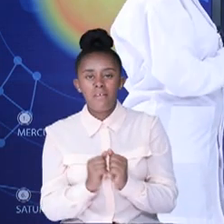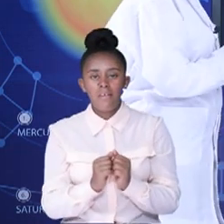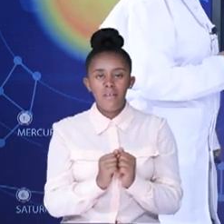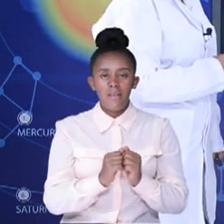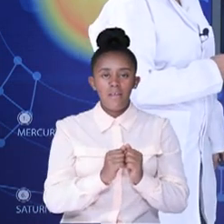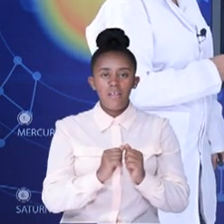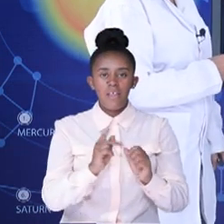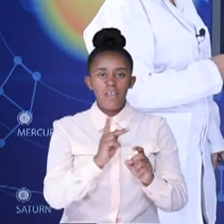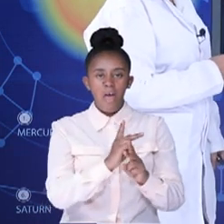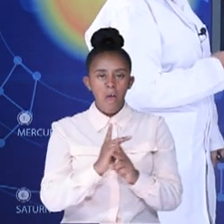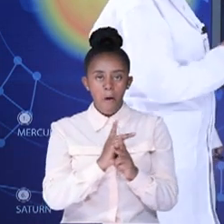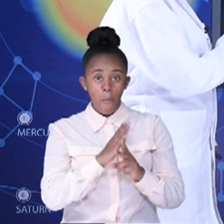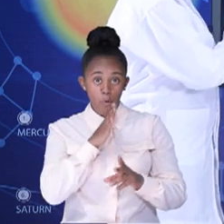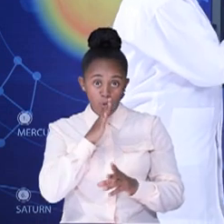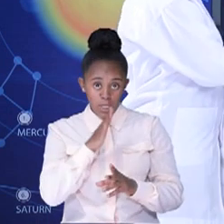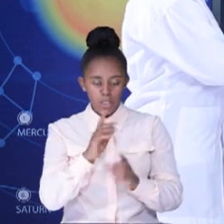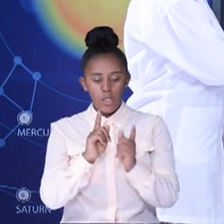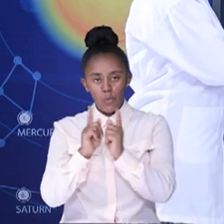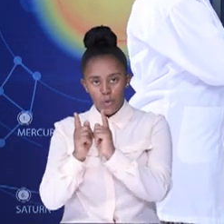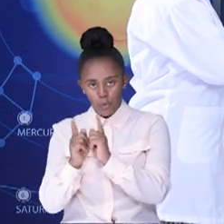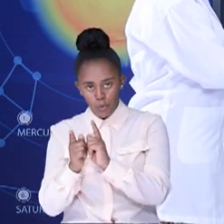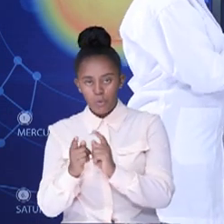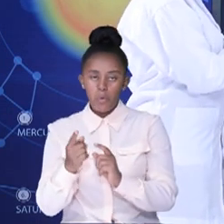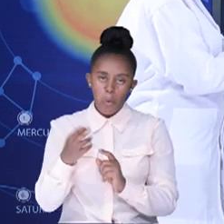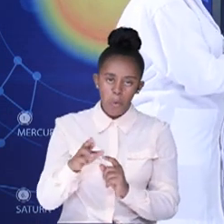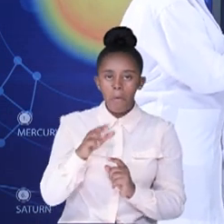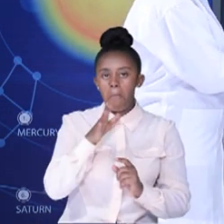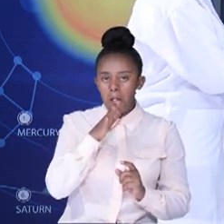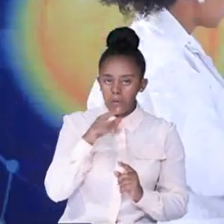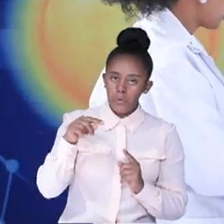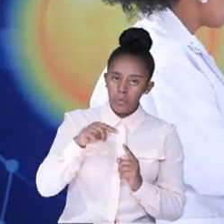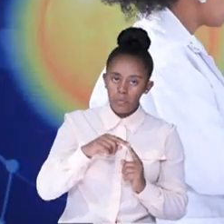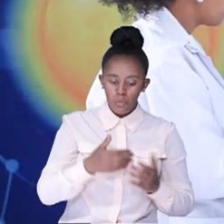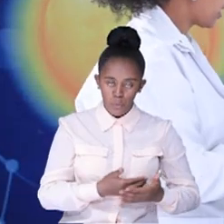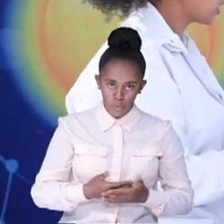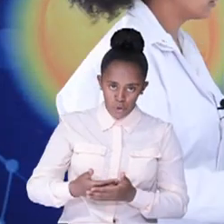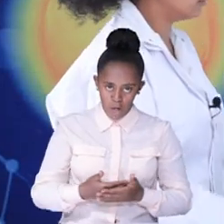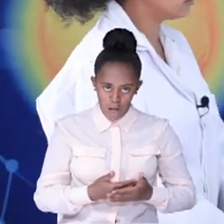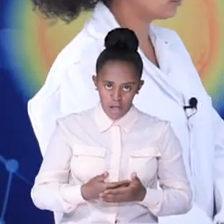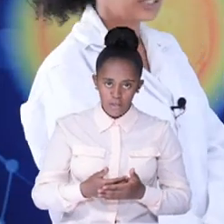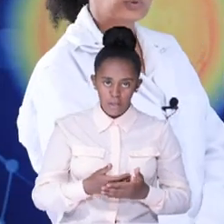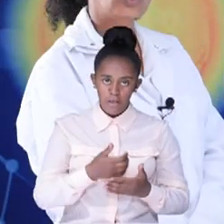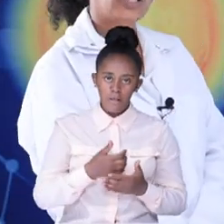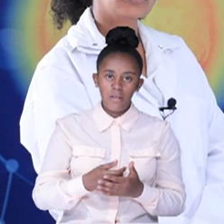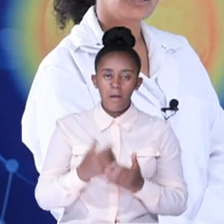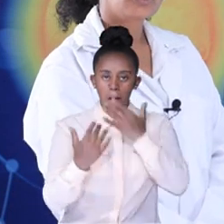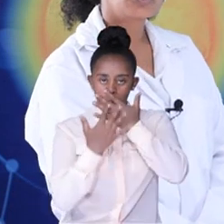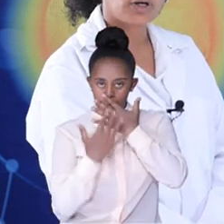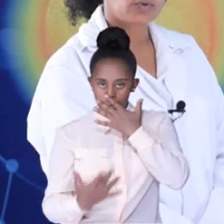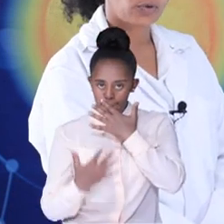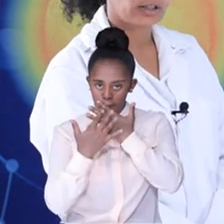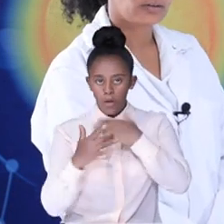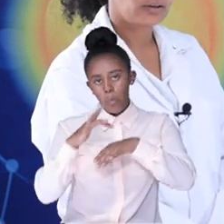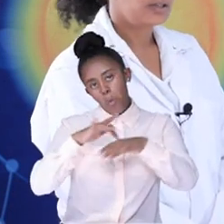unprotected sexual intercourse from mother to child and by blood contact.